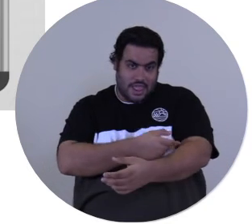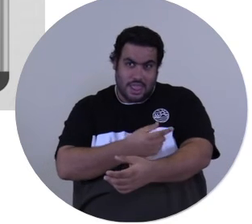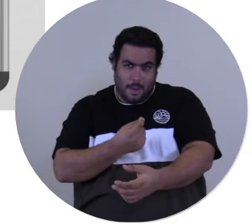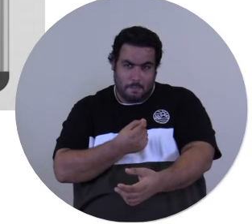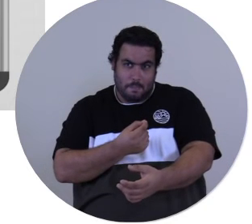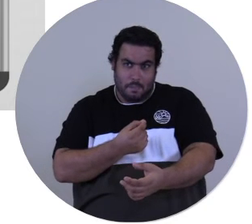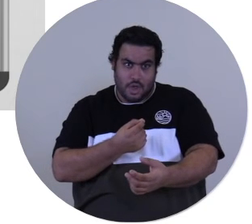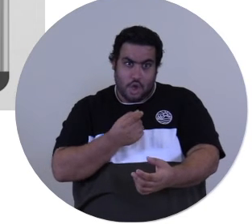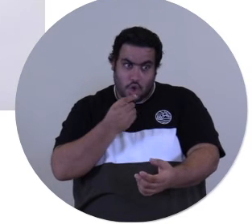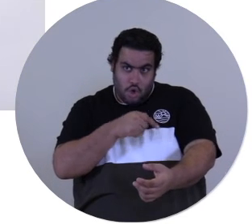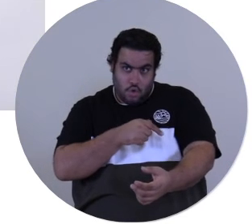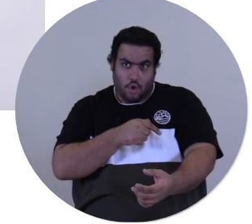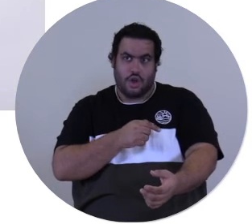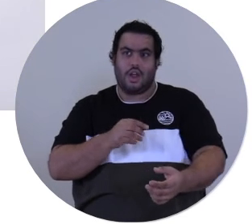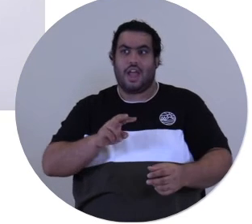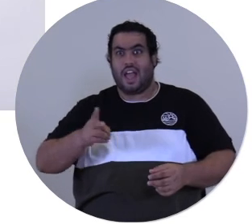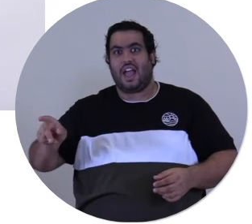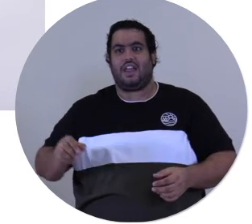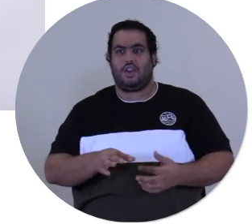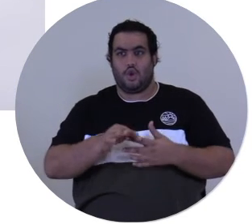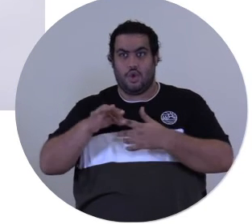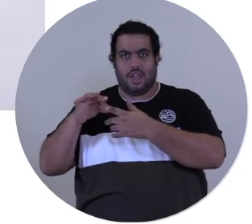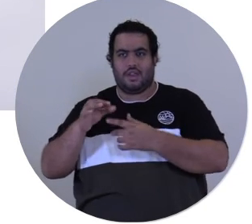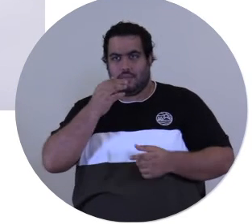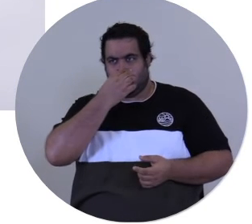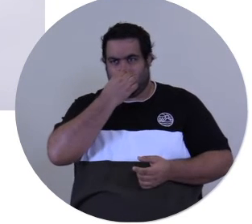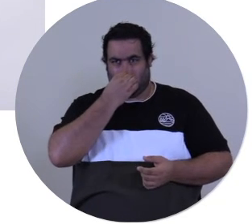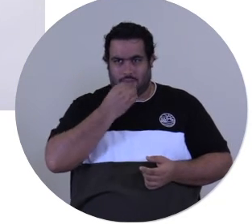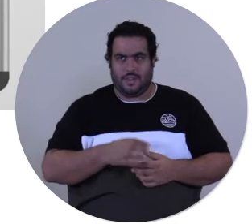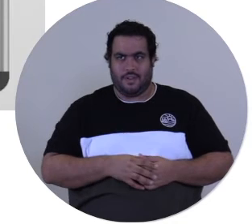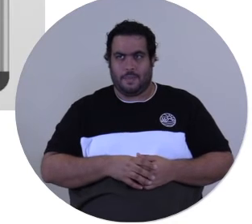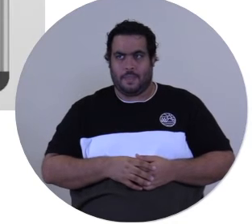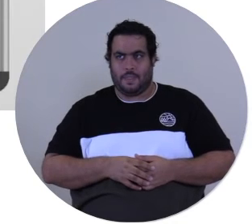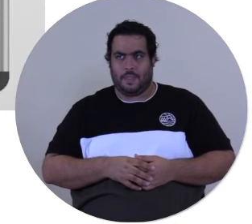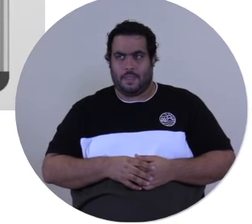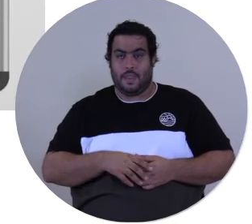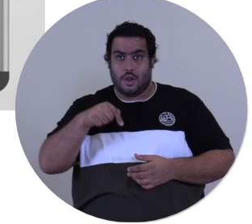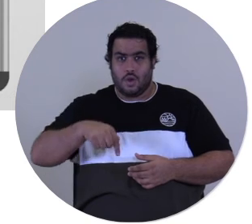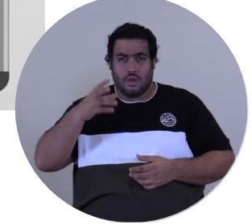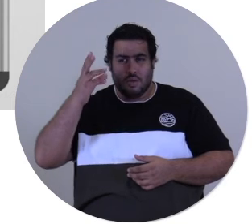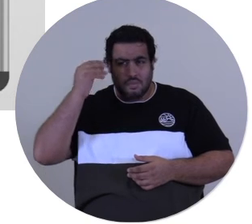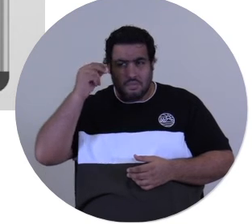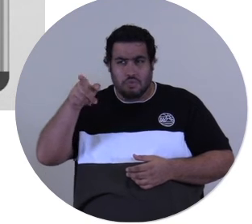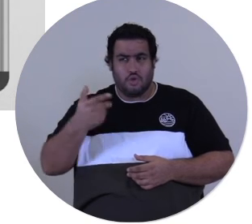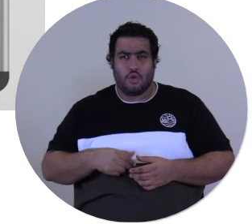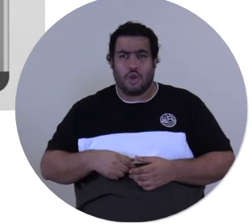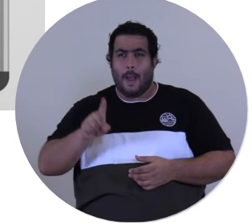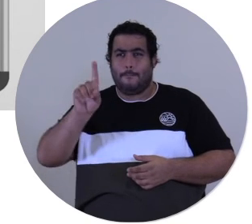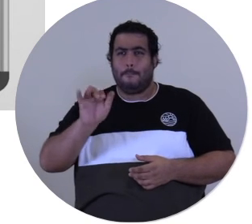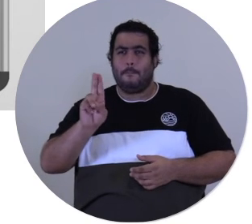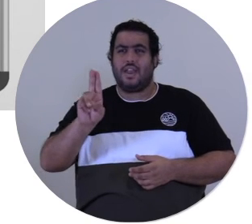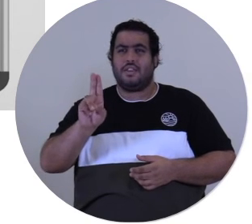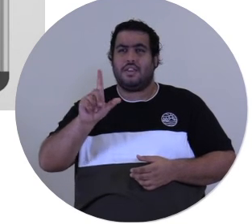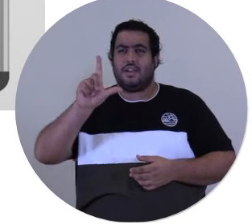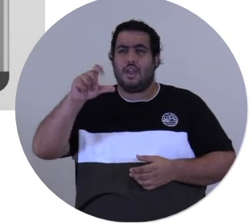case of identical twins. In your textbook, you have a lesson about Beit Lodan.